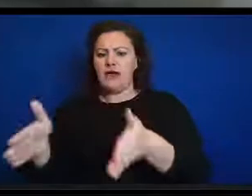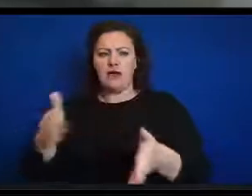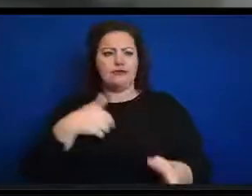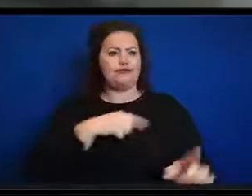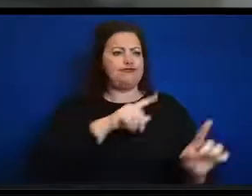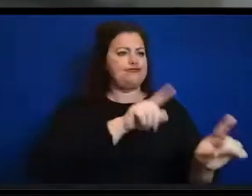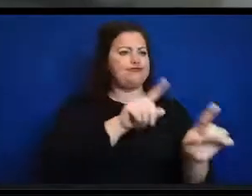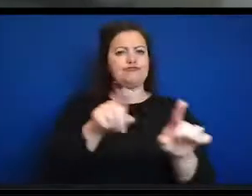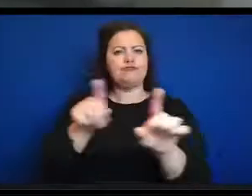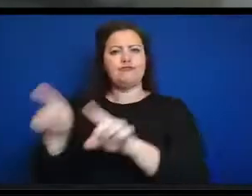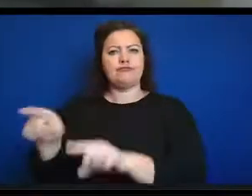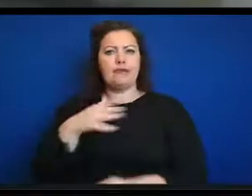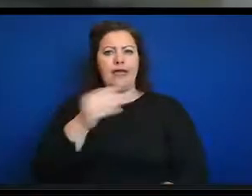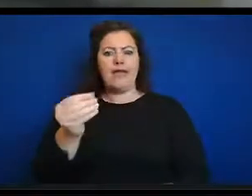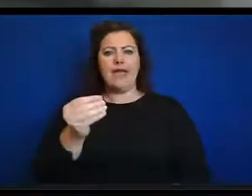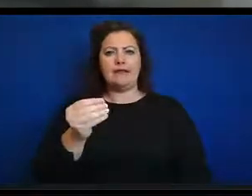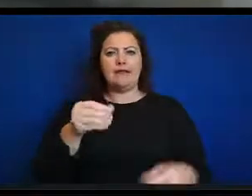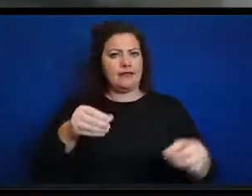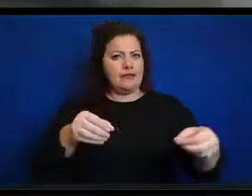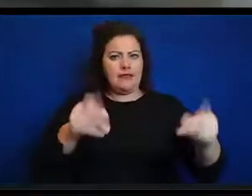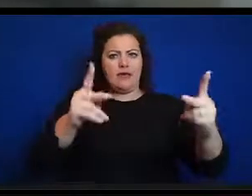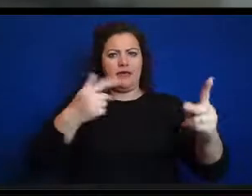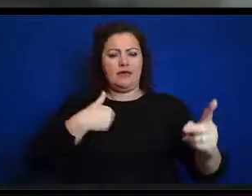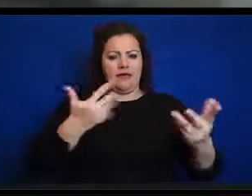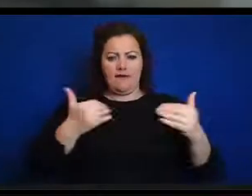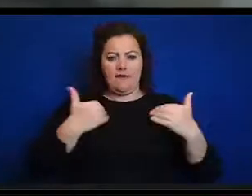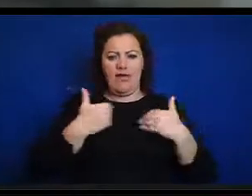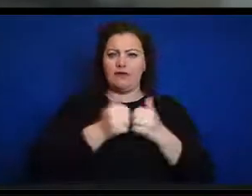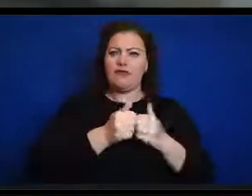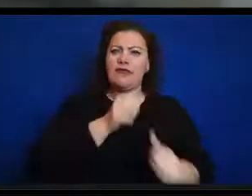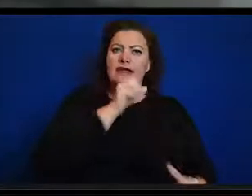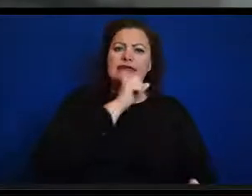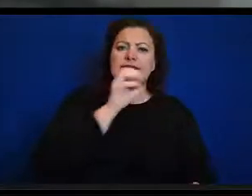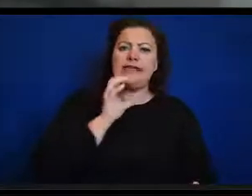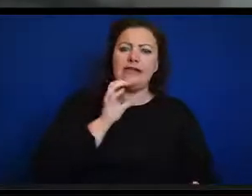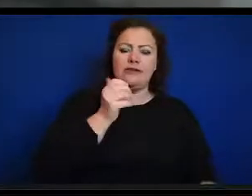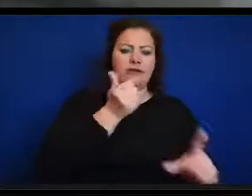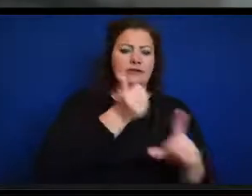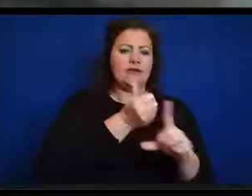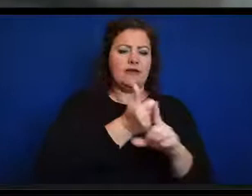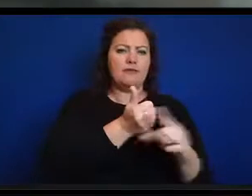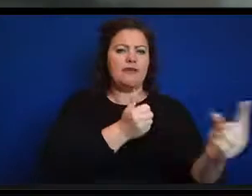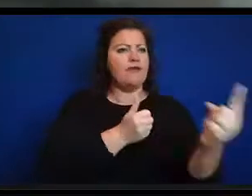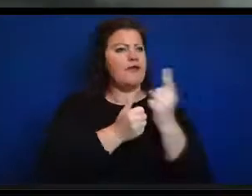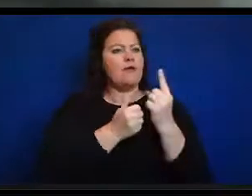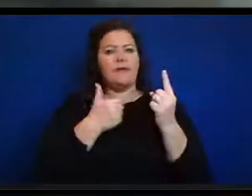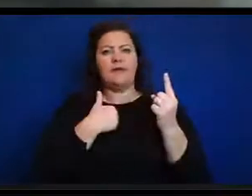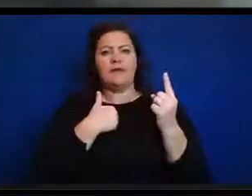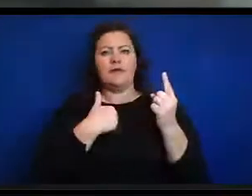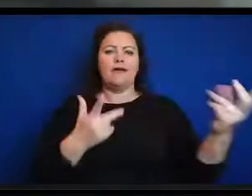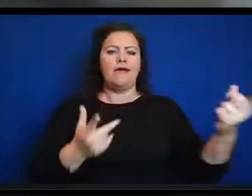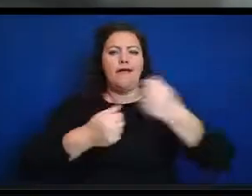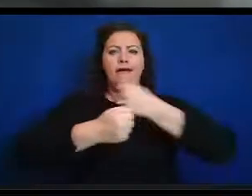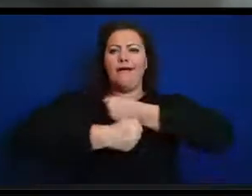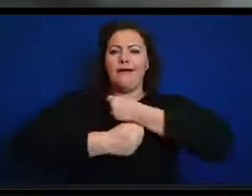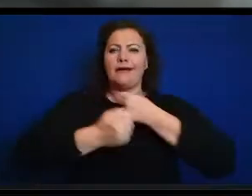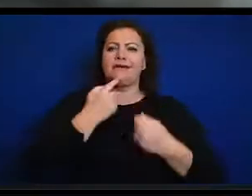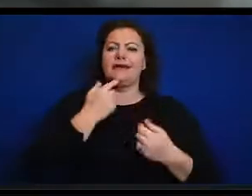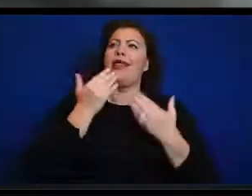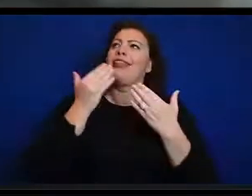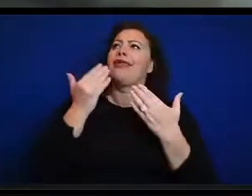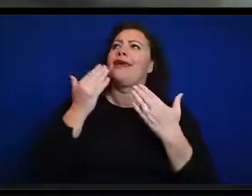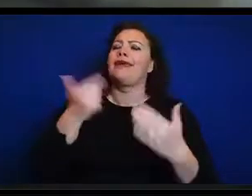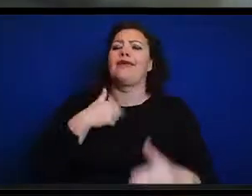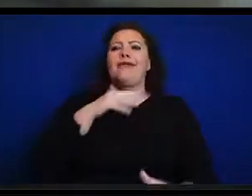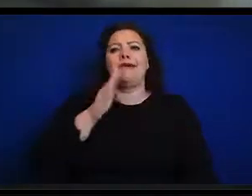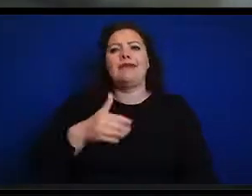the opportunities that I've had with seniors who've come up to me, given me a hug and said, thank you, I never